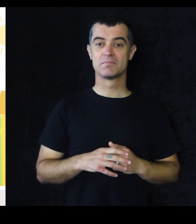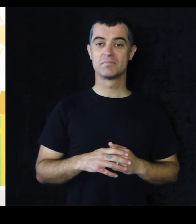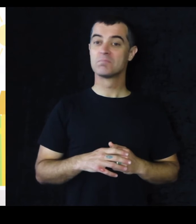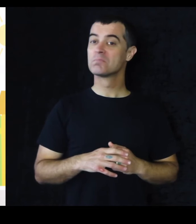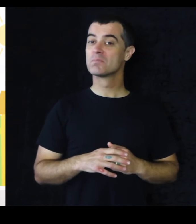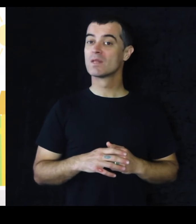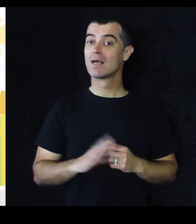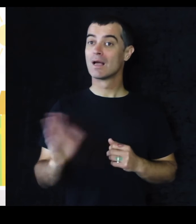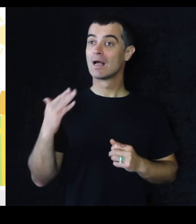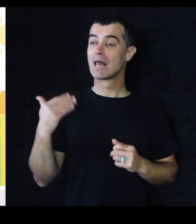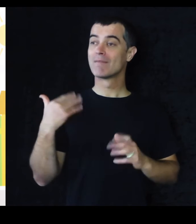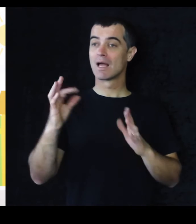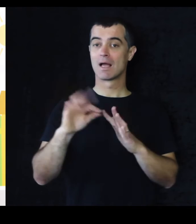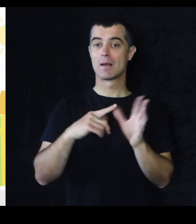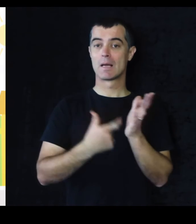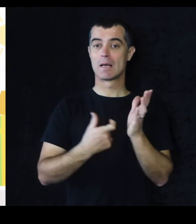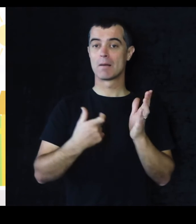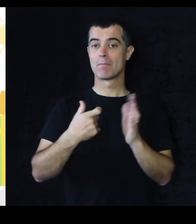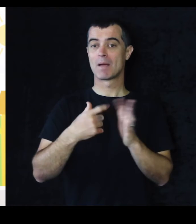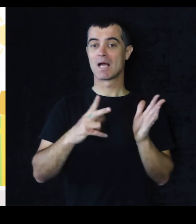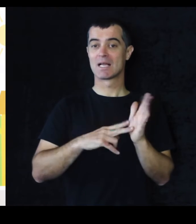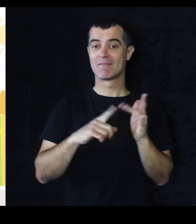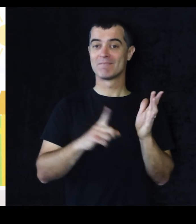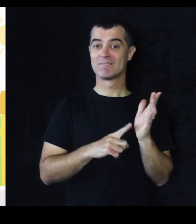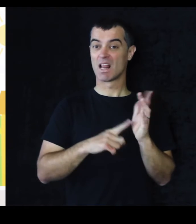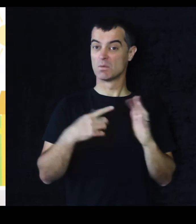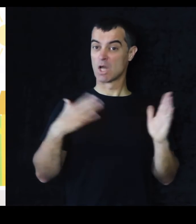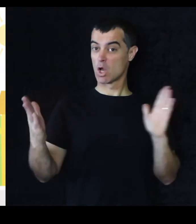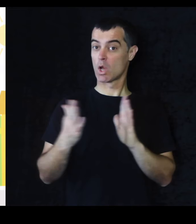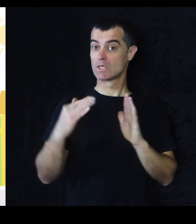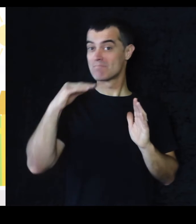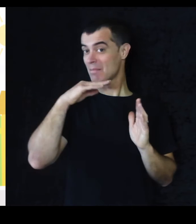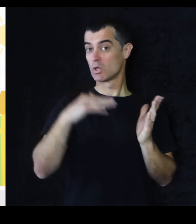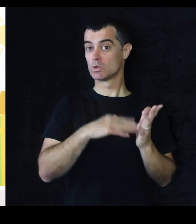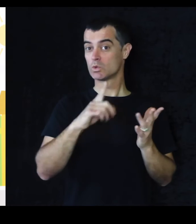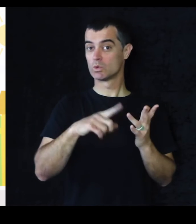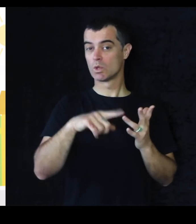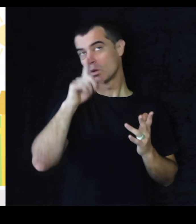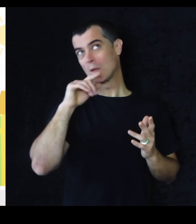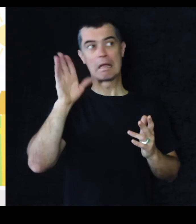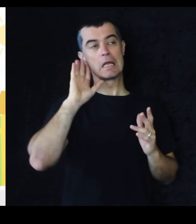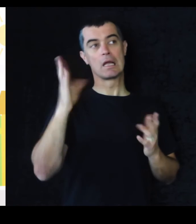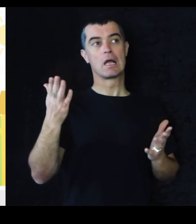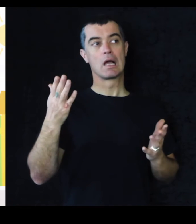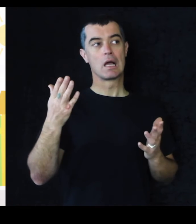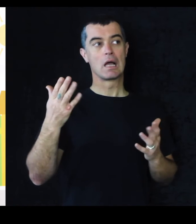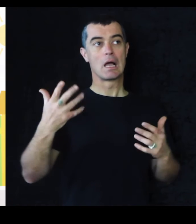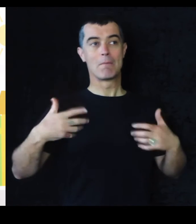When I used to live in Parkville, I was near the Melbourne Zoo, and I could hear the